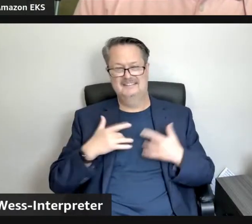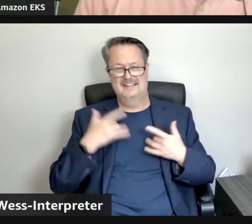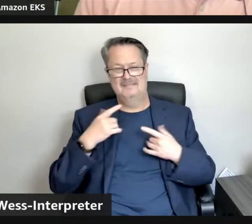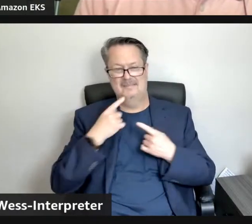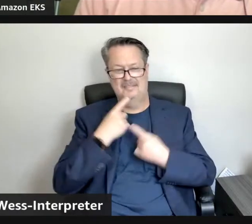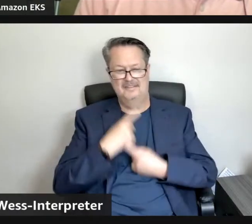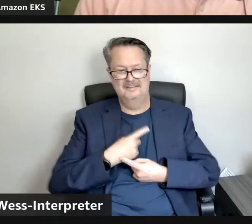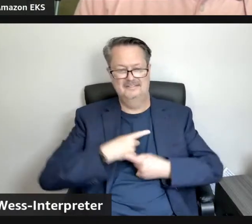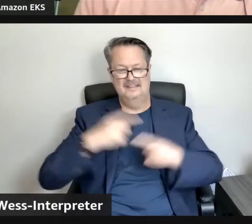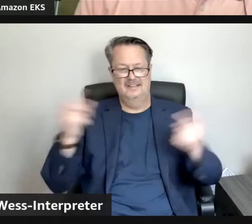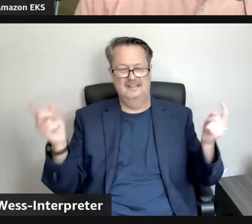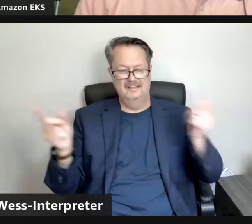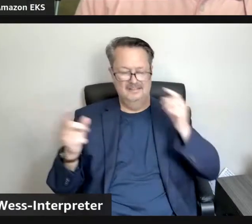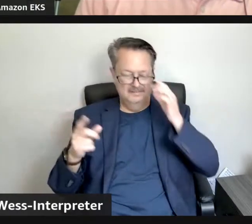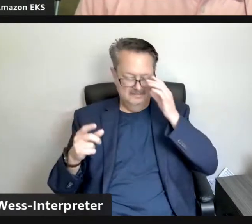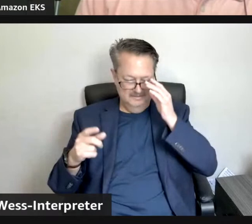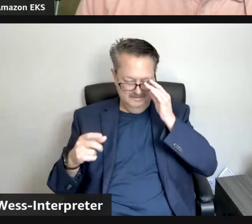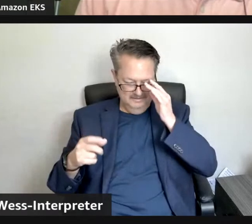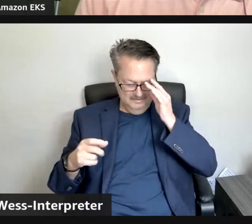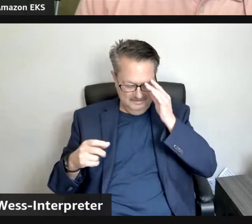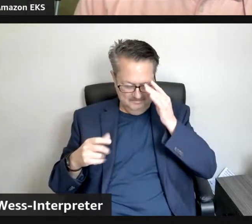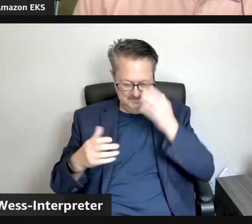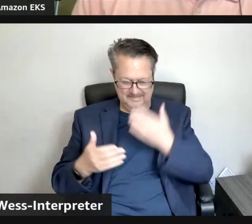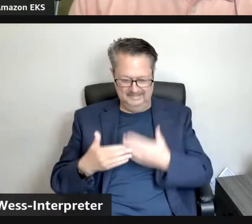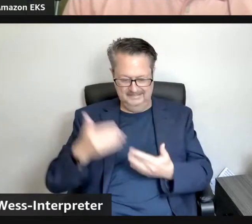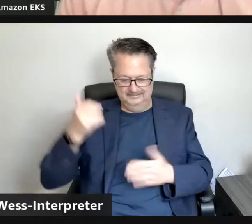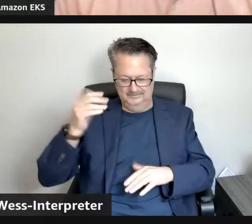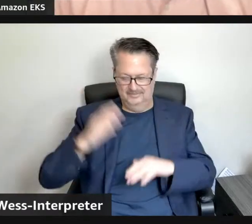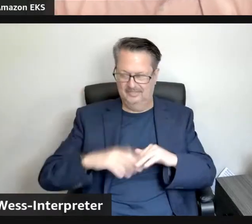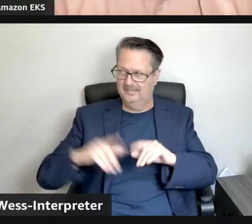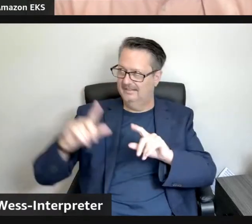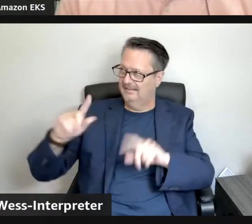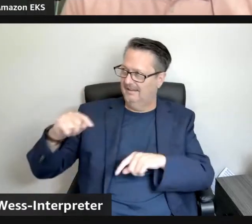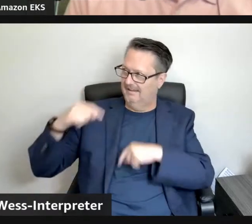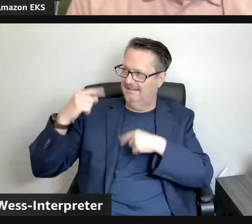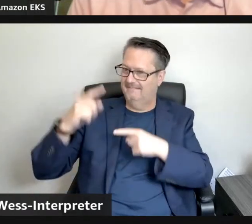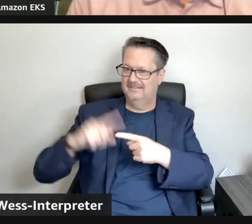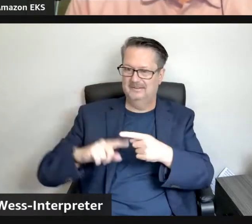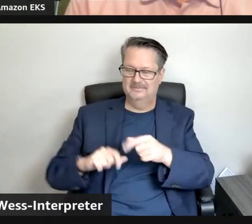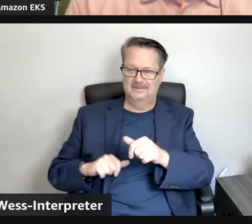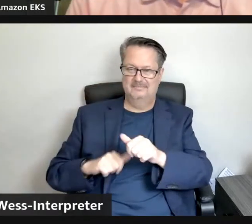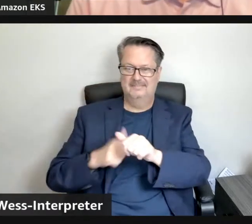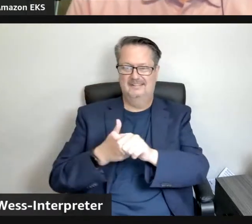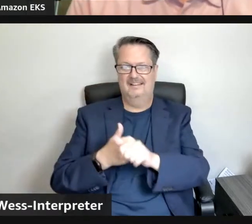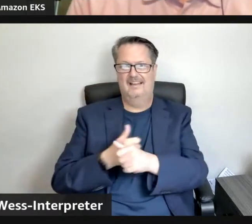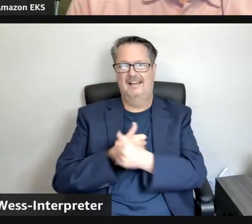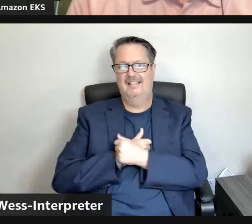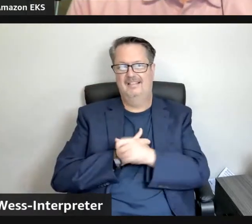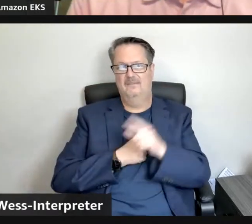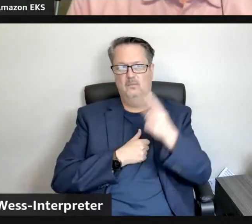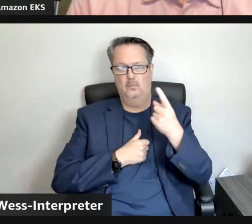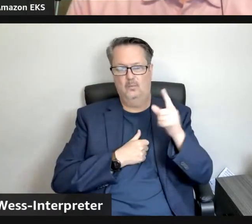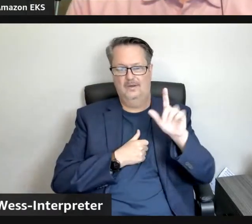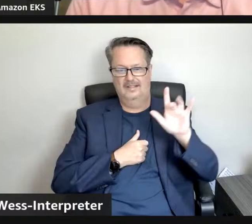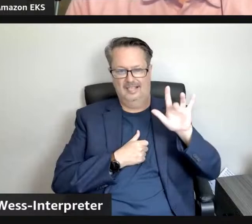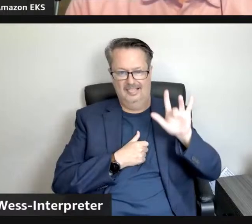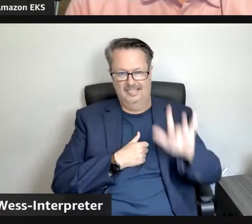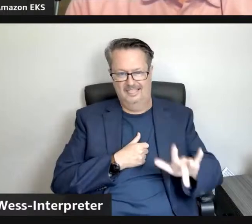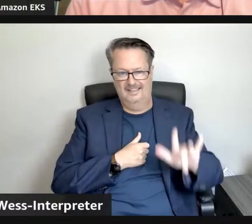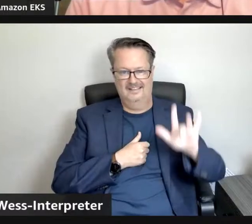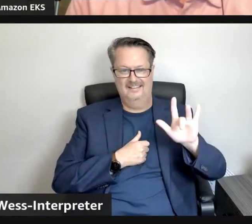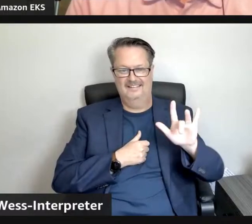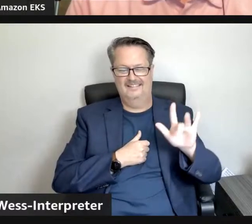that it's going to be easier than ever to upgrade an EKS cluster. I love the idea of one click. I love the idea of the